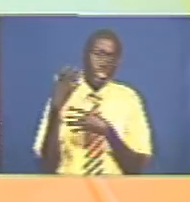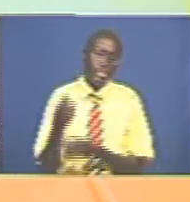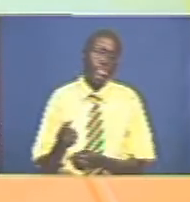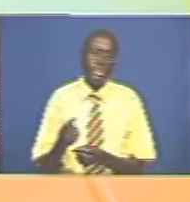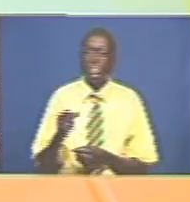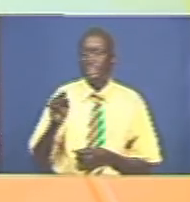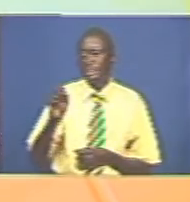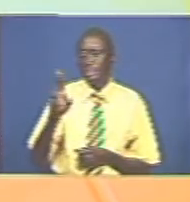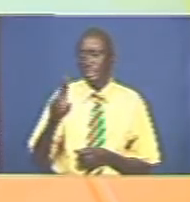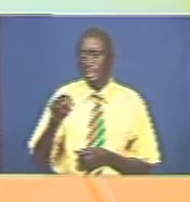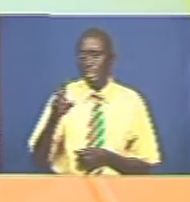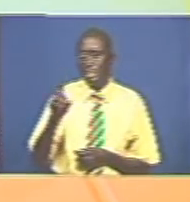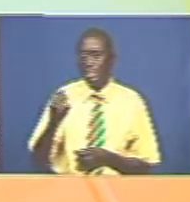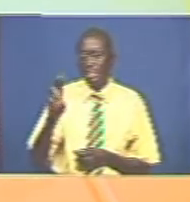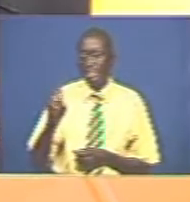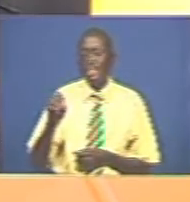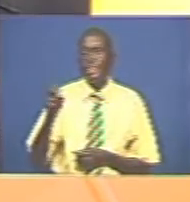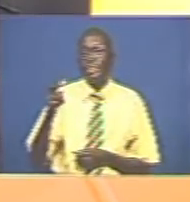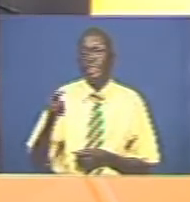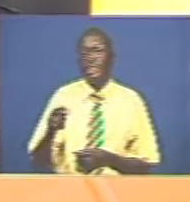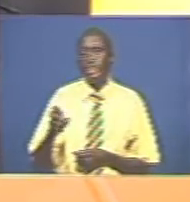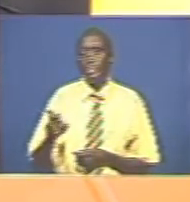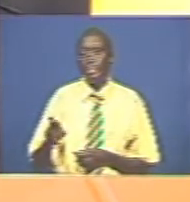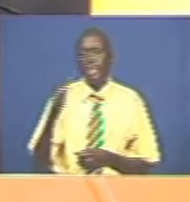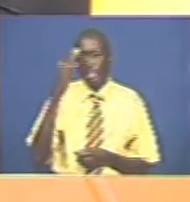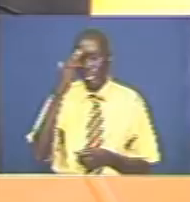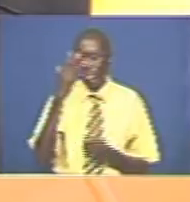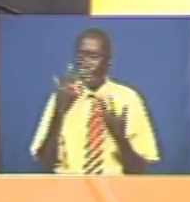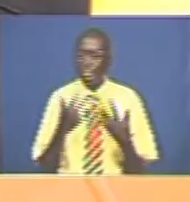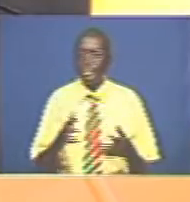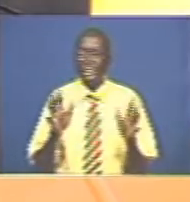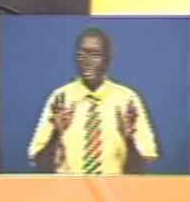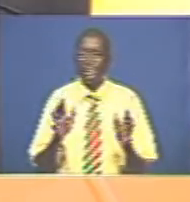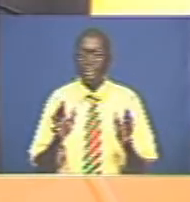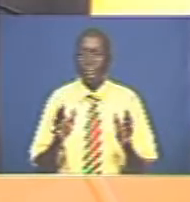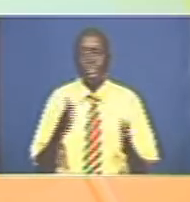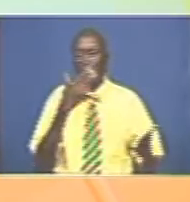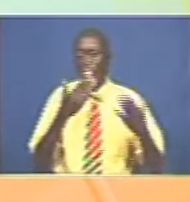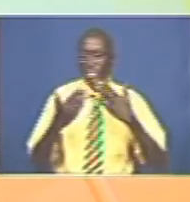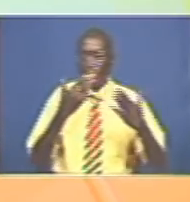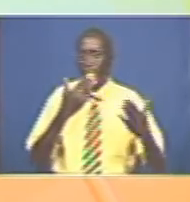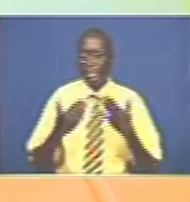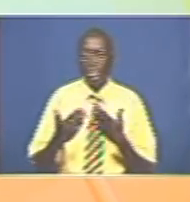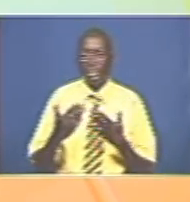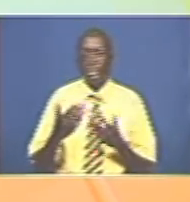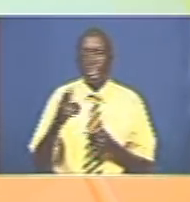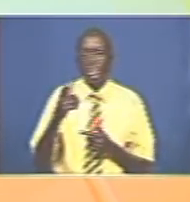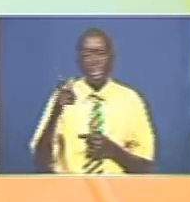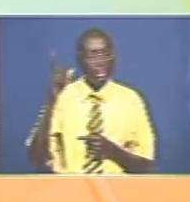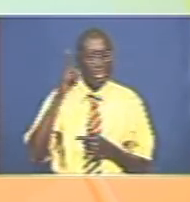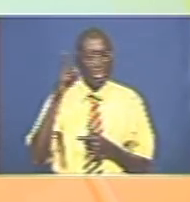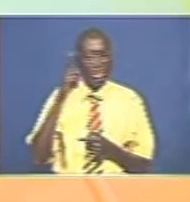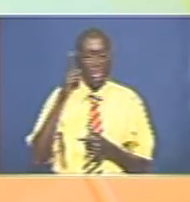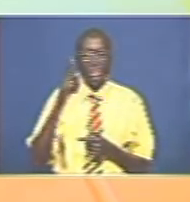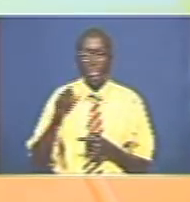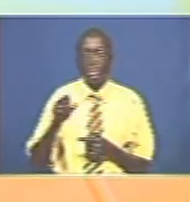So tunawakaribisha sana. Inajulikana kila mahali. Ndio. Funga show. Oh. Thank you so much for listening to Sundowner.